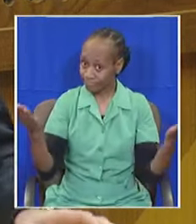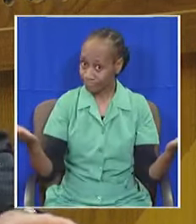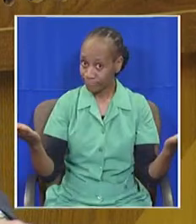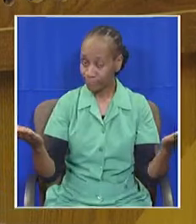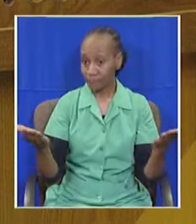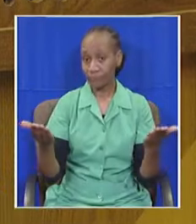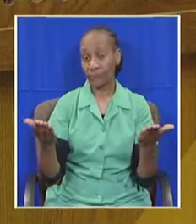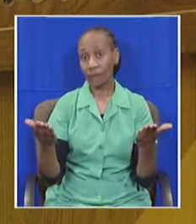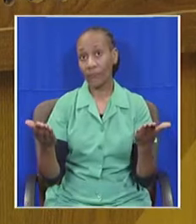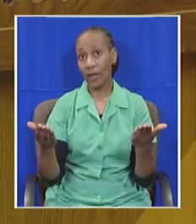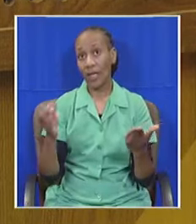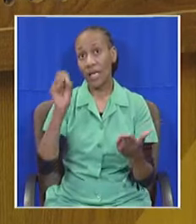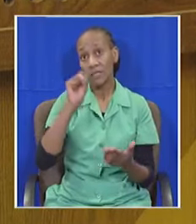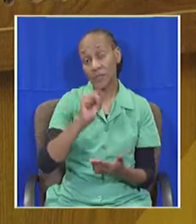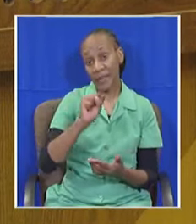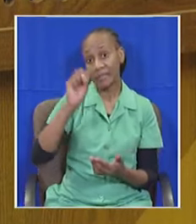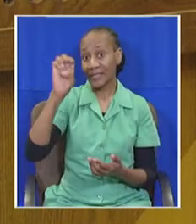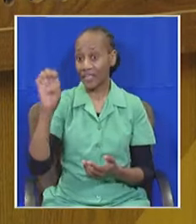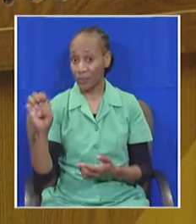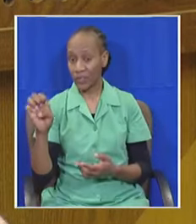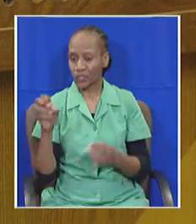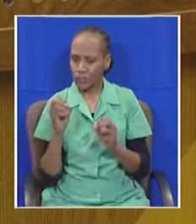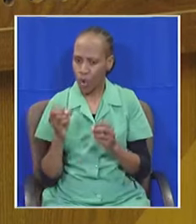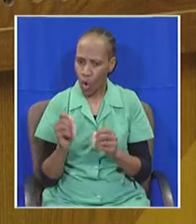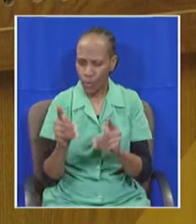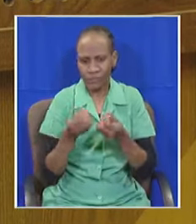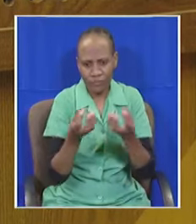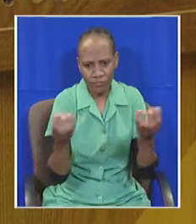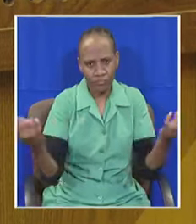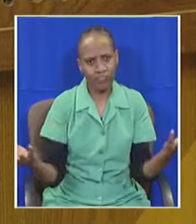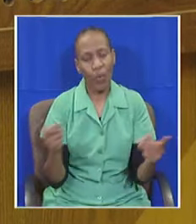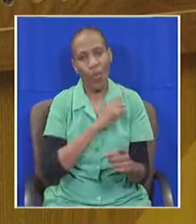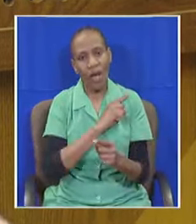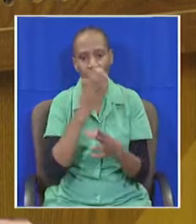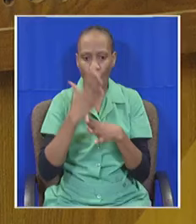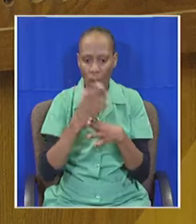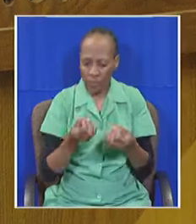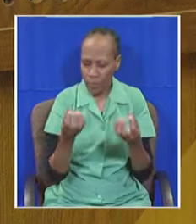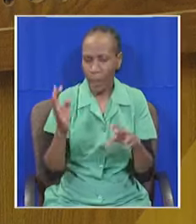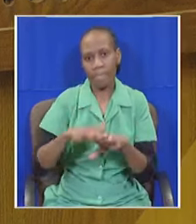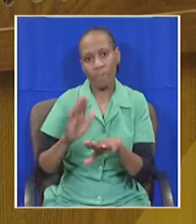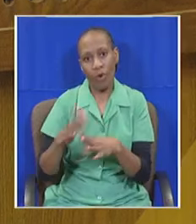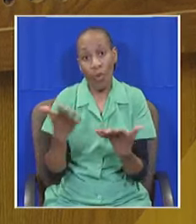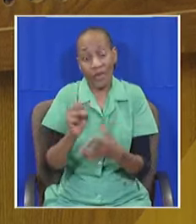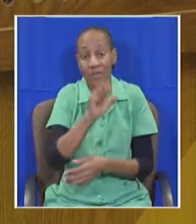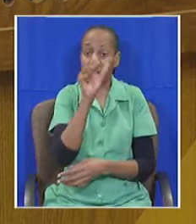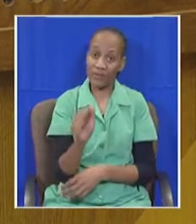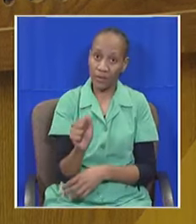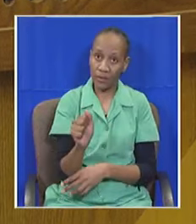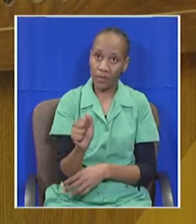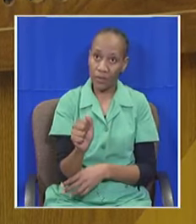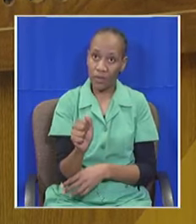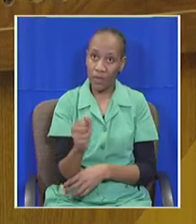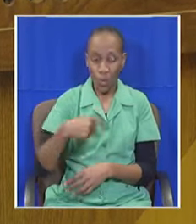space exploration provides us with an opportunity for increased investment and job creation in South Africa, something